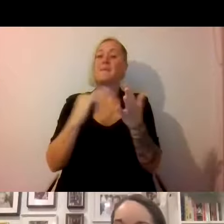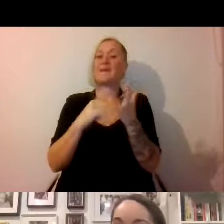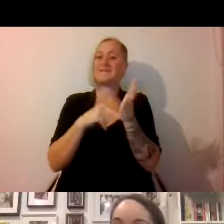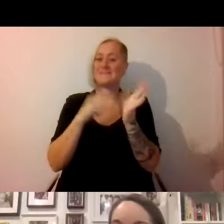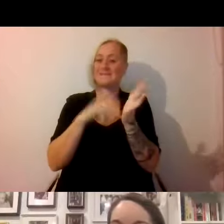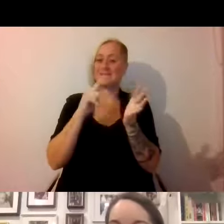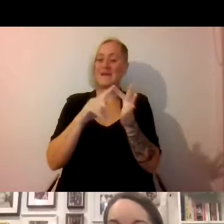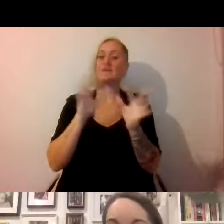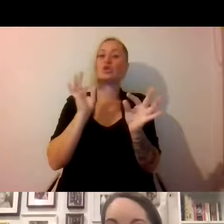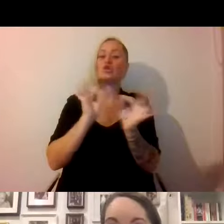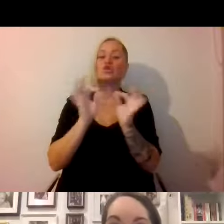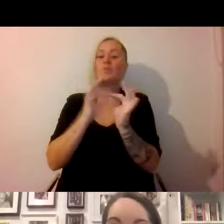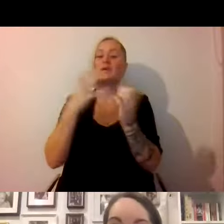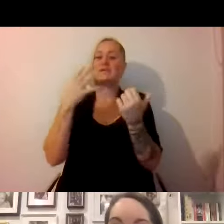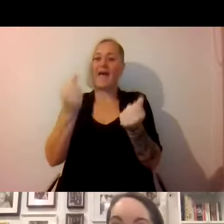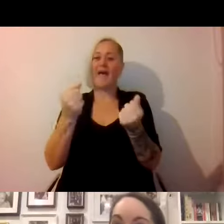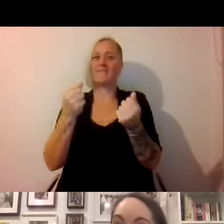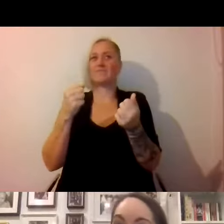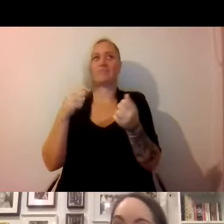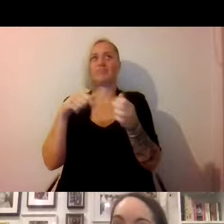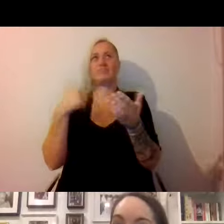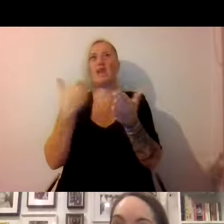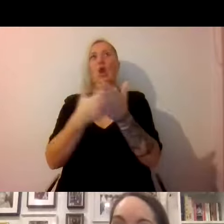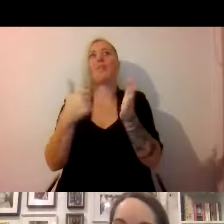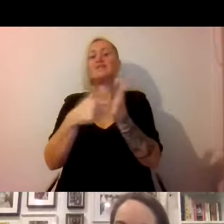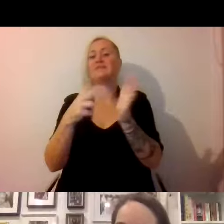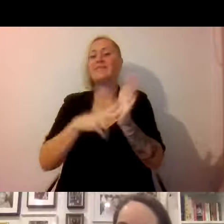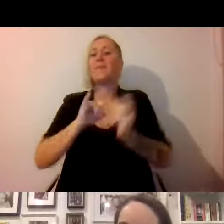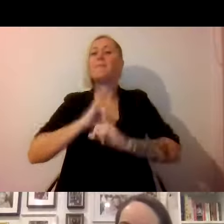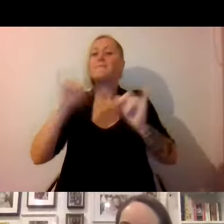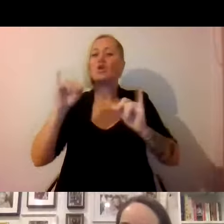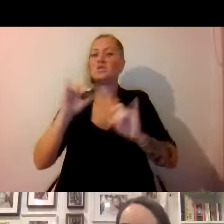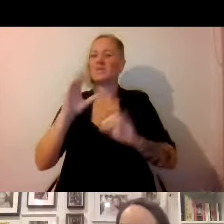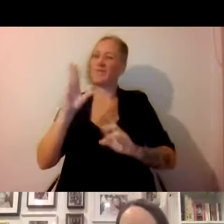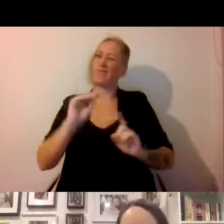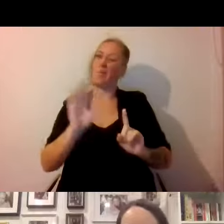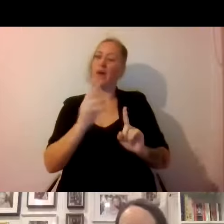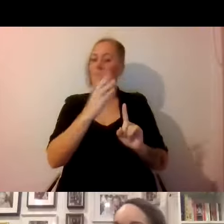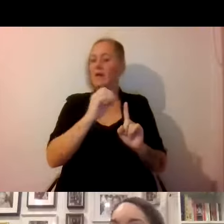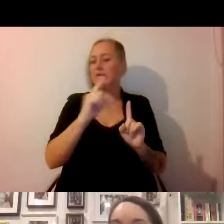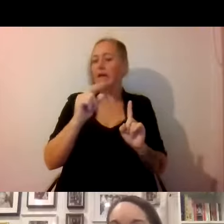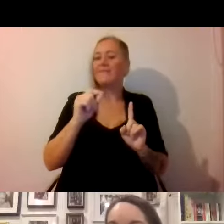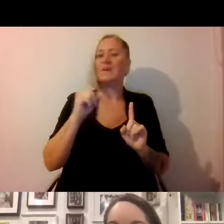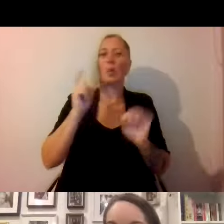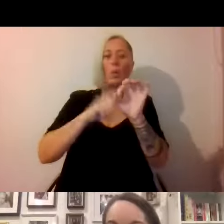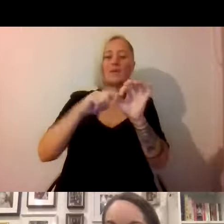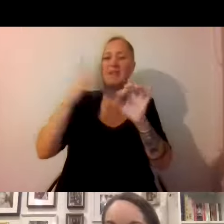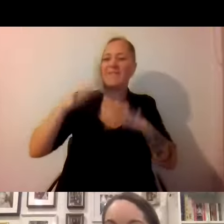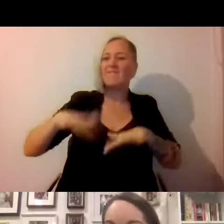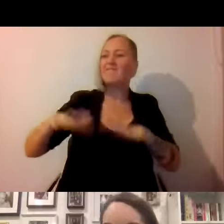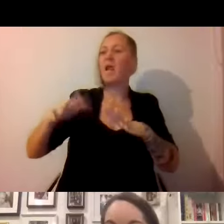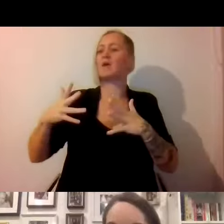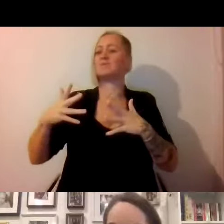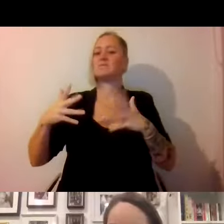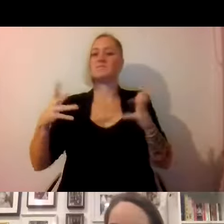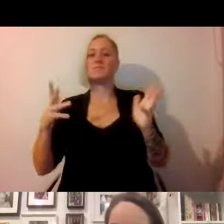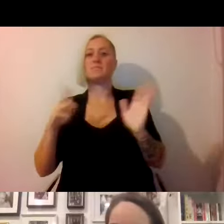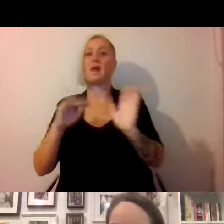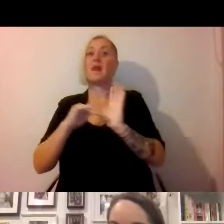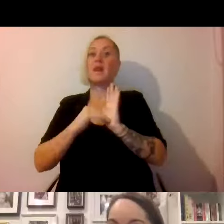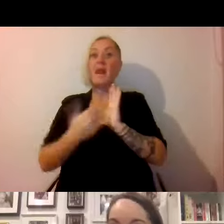appeared in emergency broadcasts since about 2011 during the Queensland floods, it's only very recently that the nation has adopted